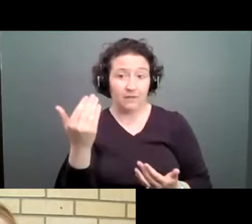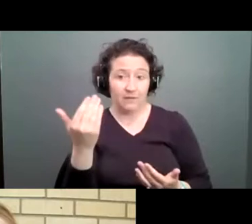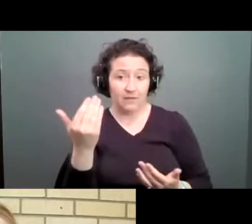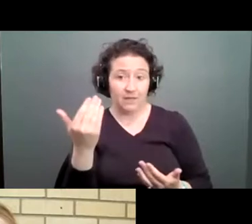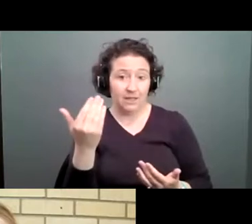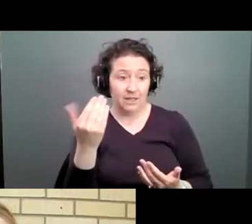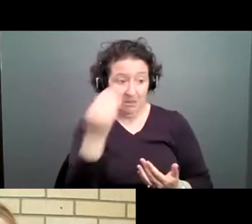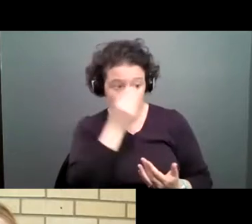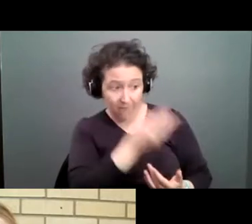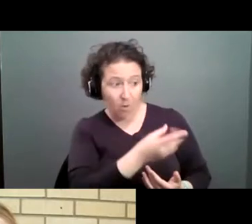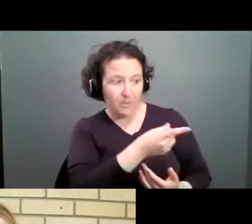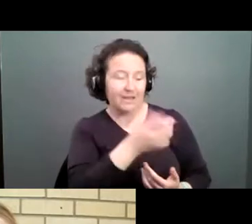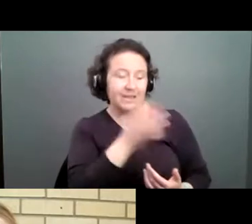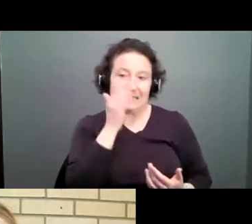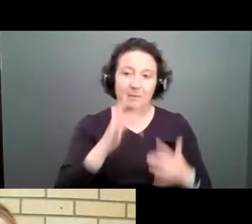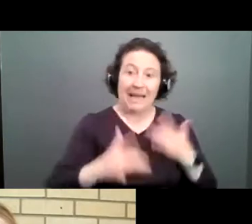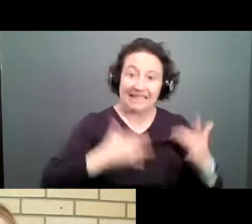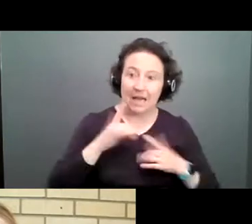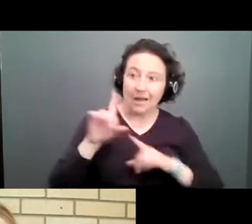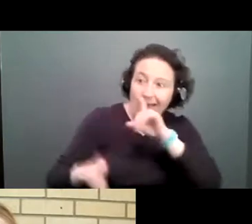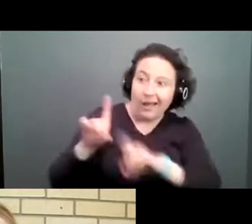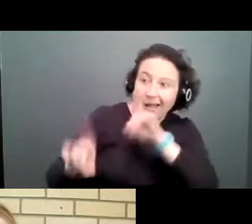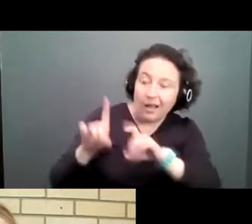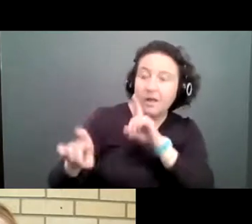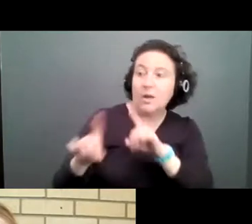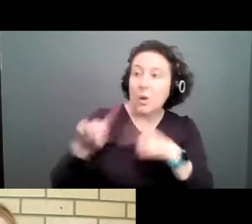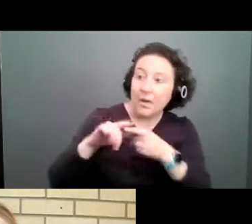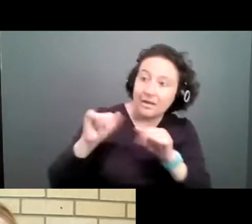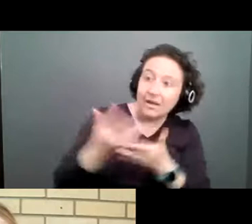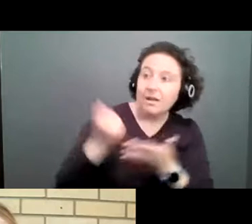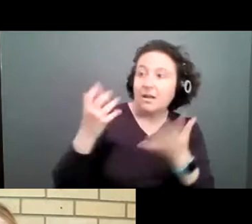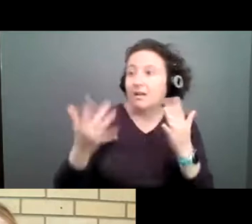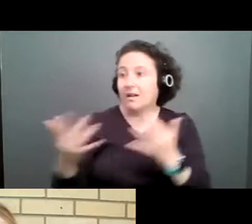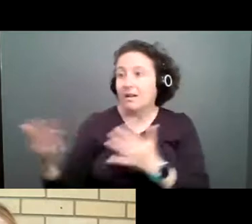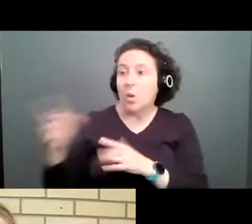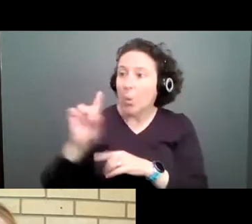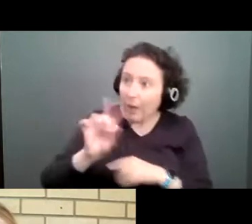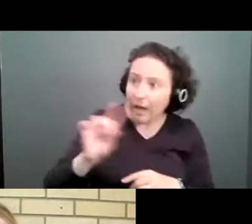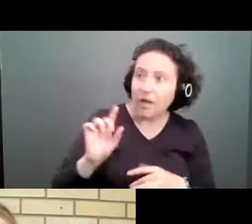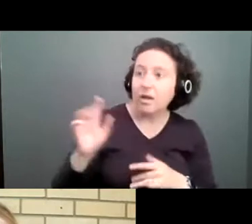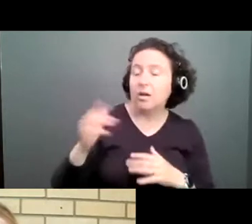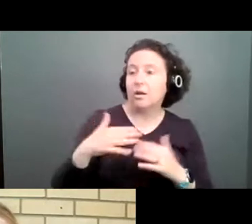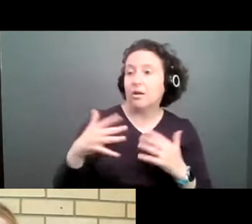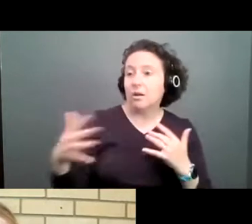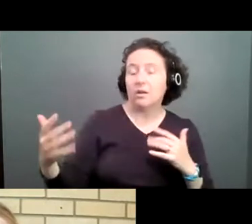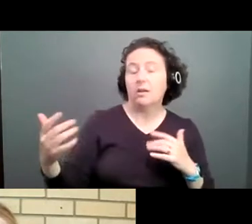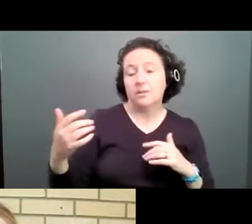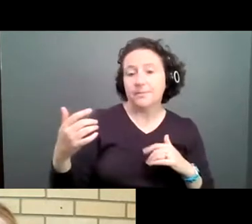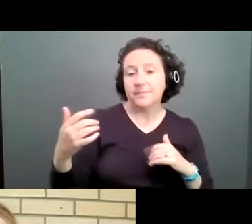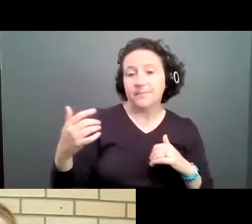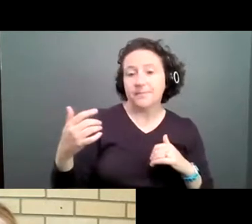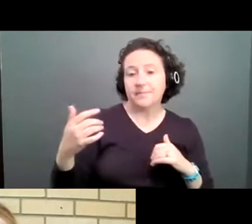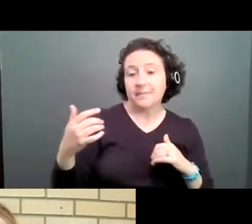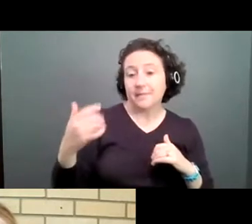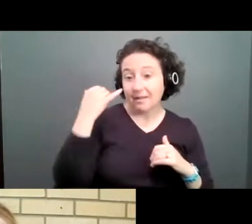seemed very excited and were asking me questions: when can they get the vaccine? Where can they go to get the vaccine? And